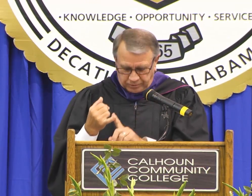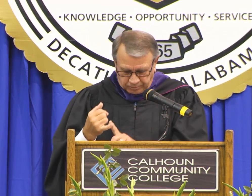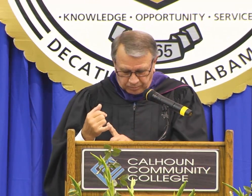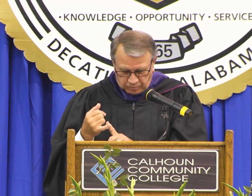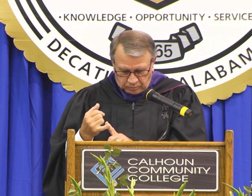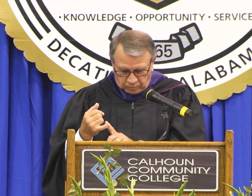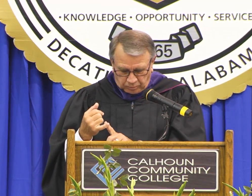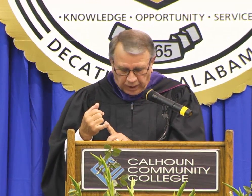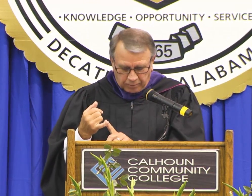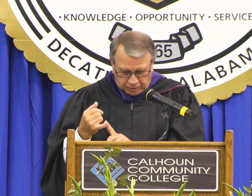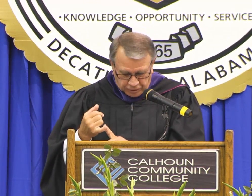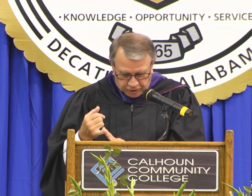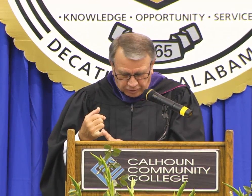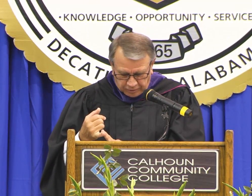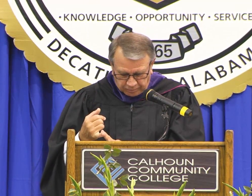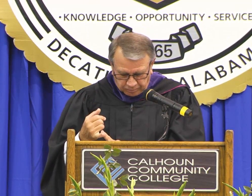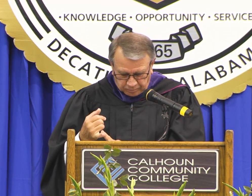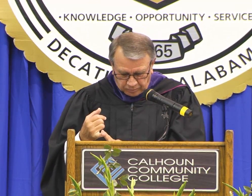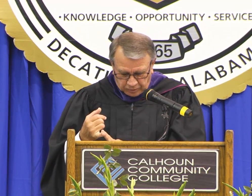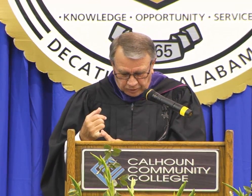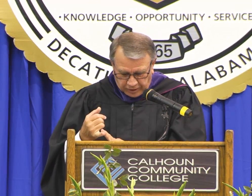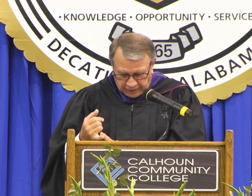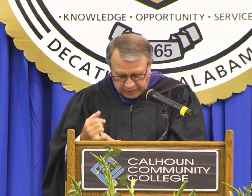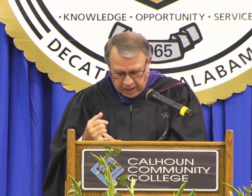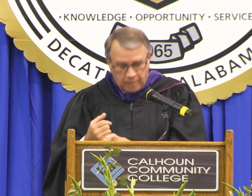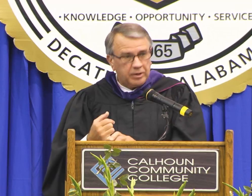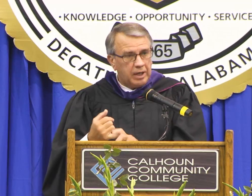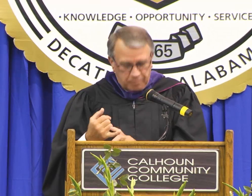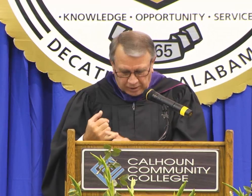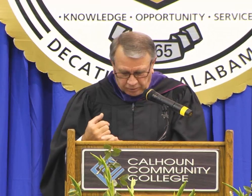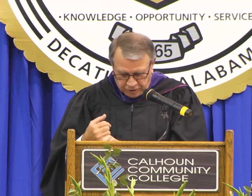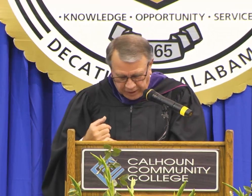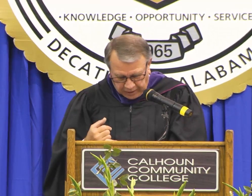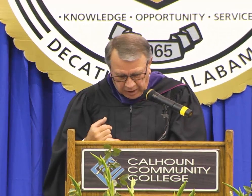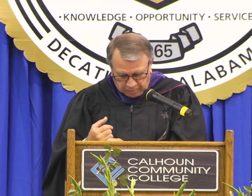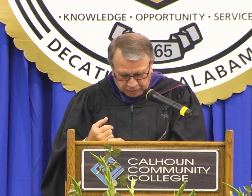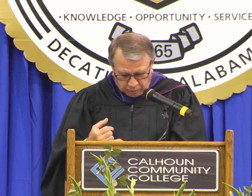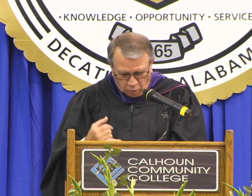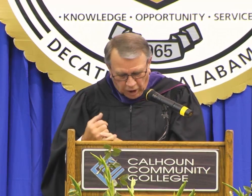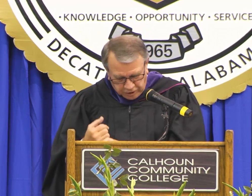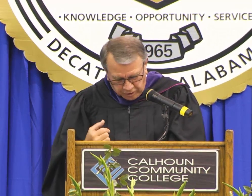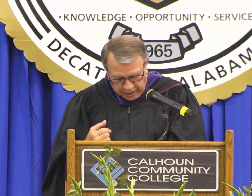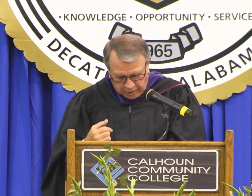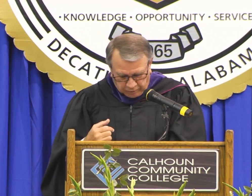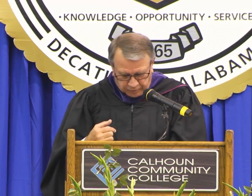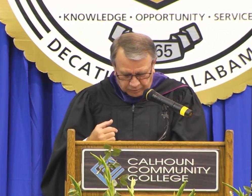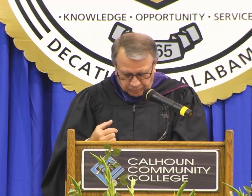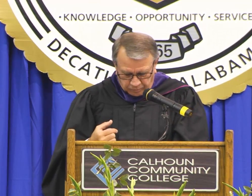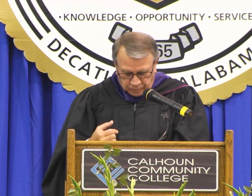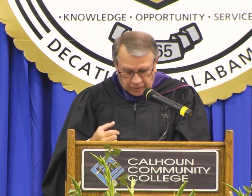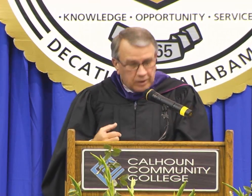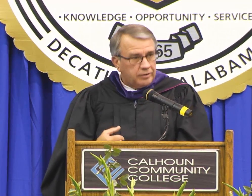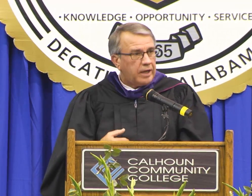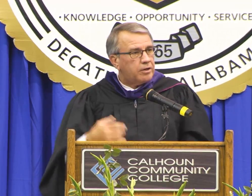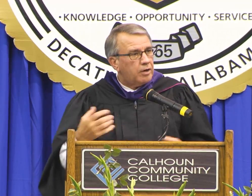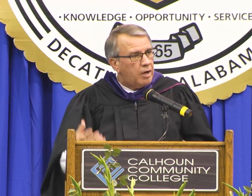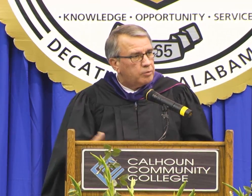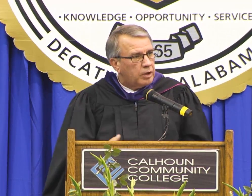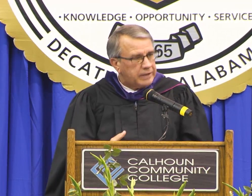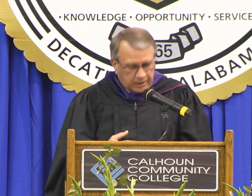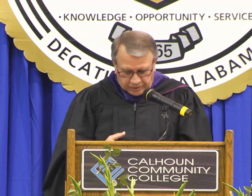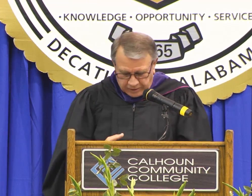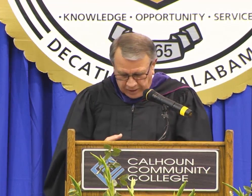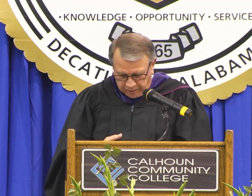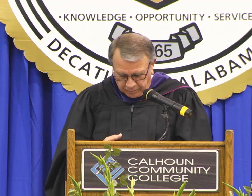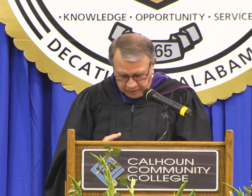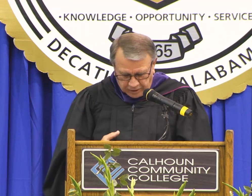happiness. Play with your children. Take time to get medical checkups. Watch your health. Take your loved ones